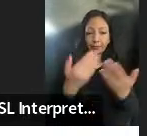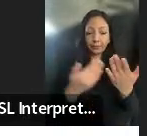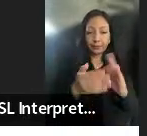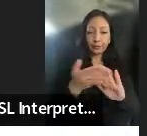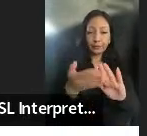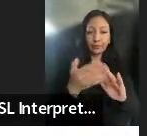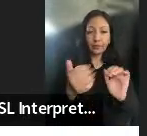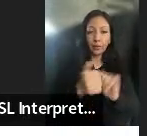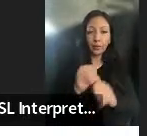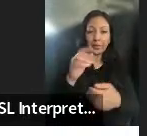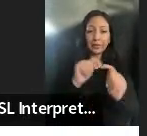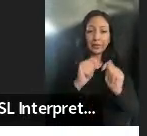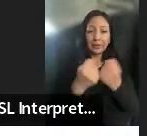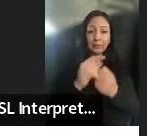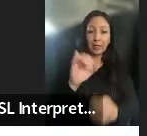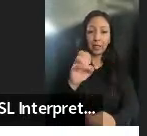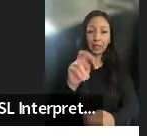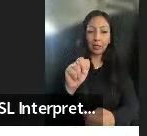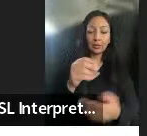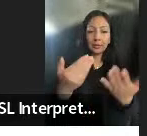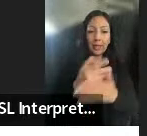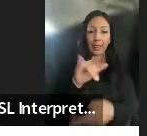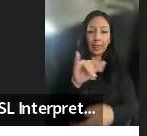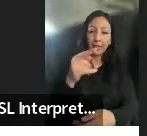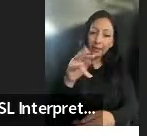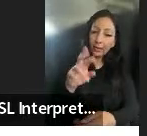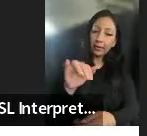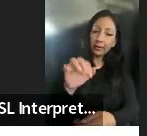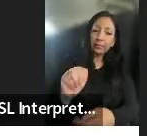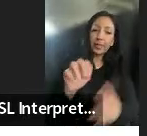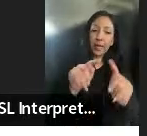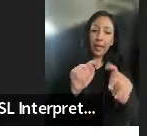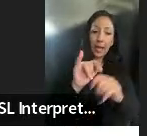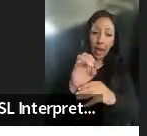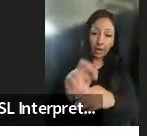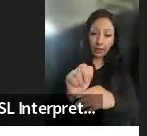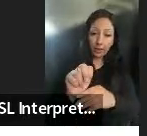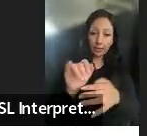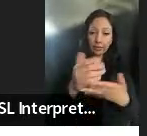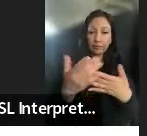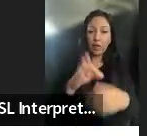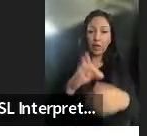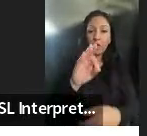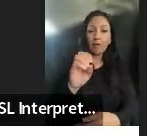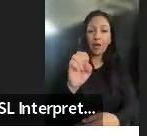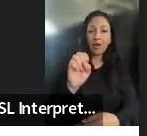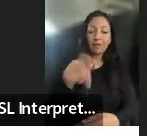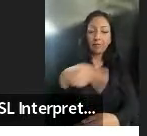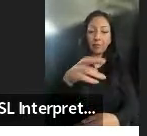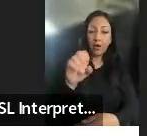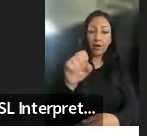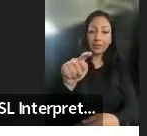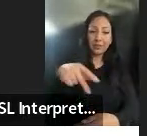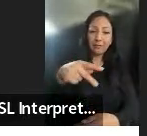lithium ion and new forms of lithium ion, like lithium iron phosphate, which